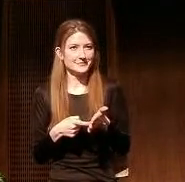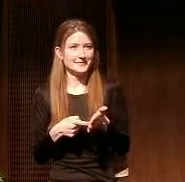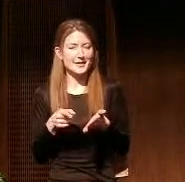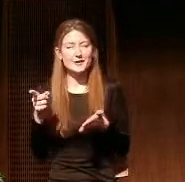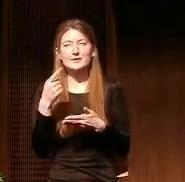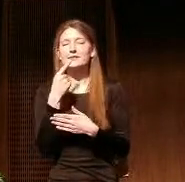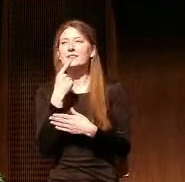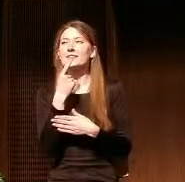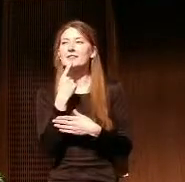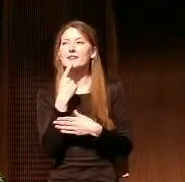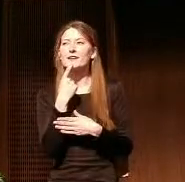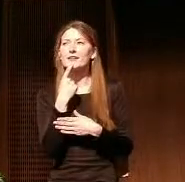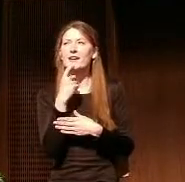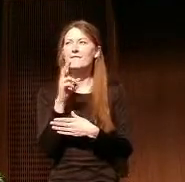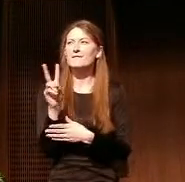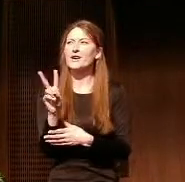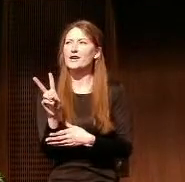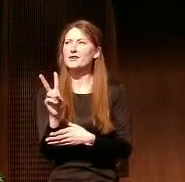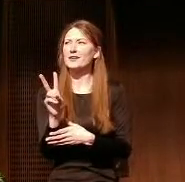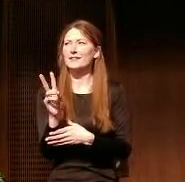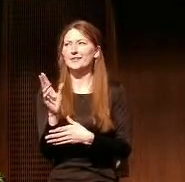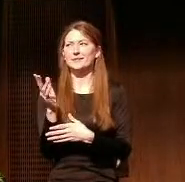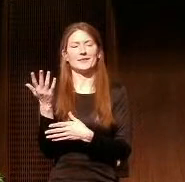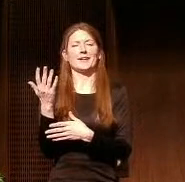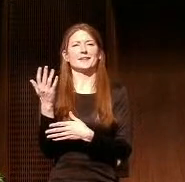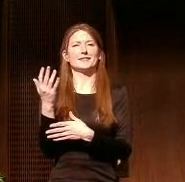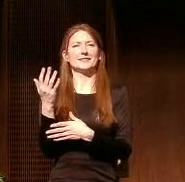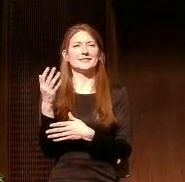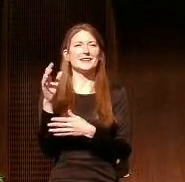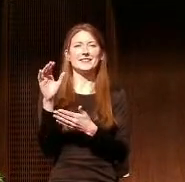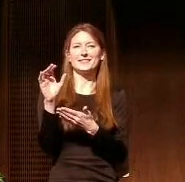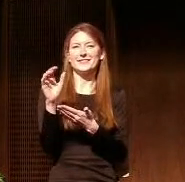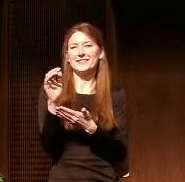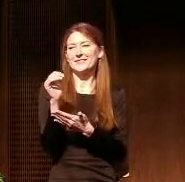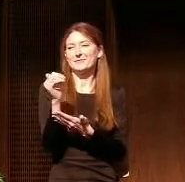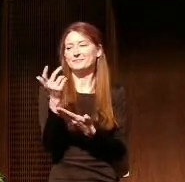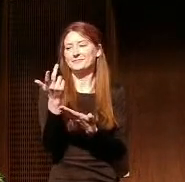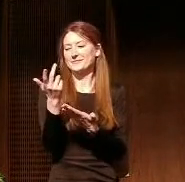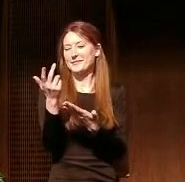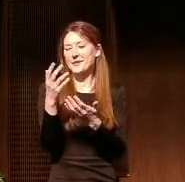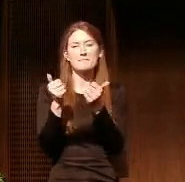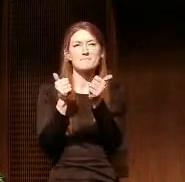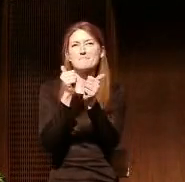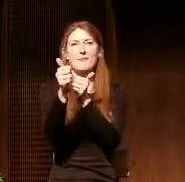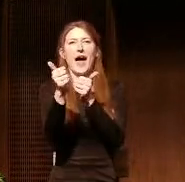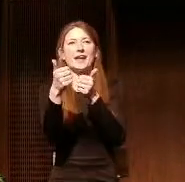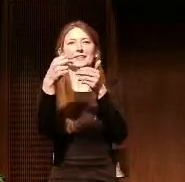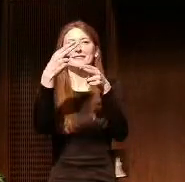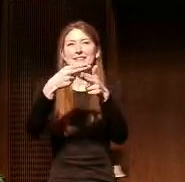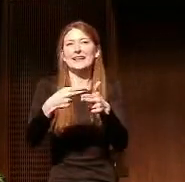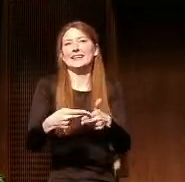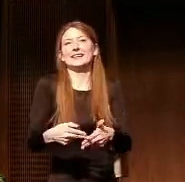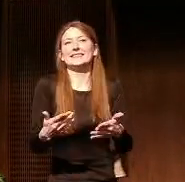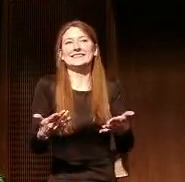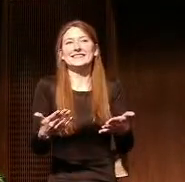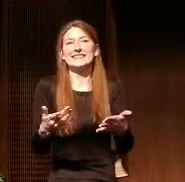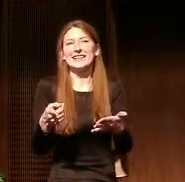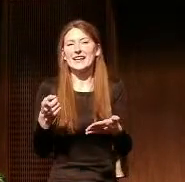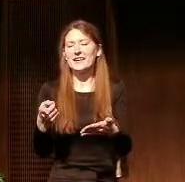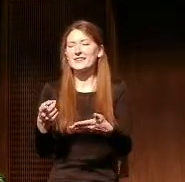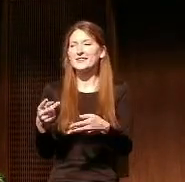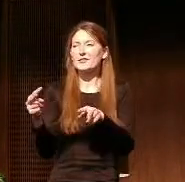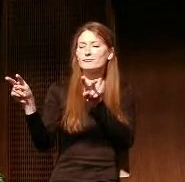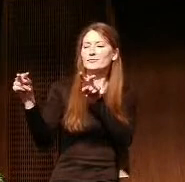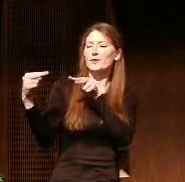And she said, Virgil aced the list. And so she was kind of looking at him. He was kind of looking at